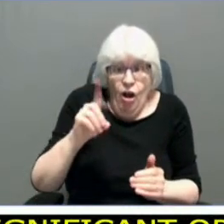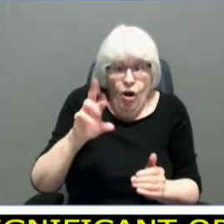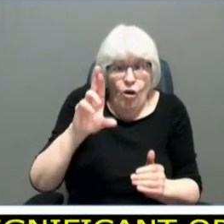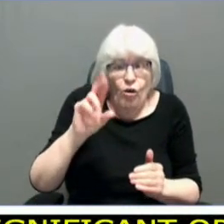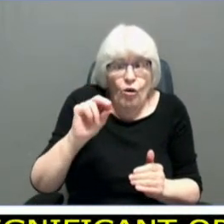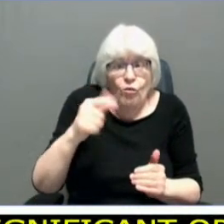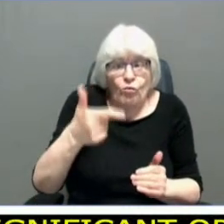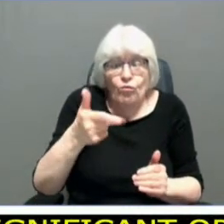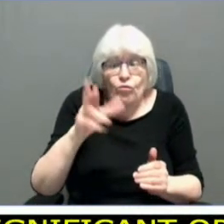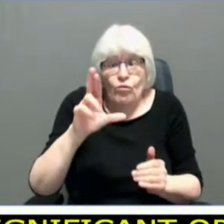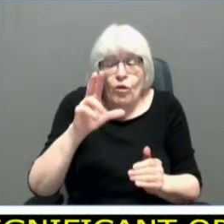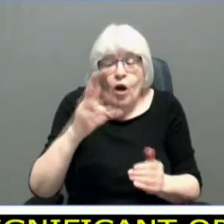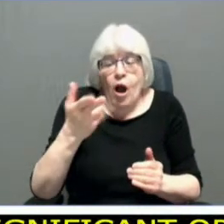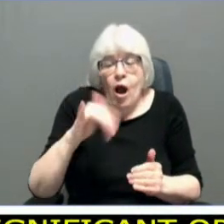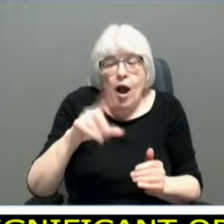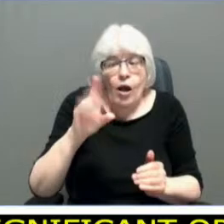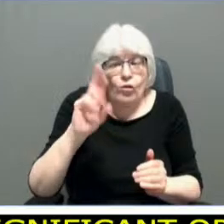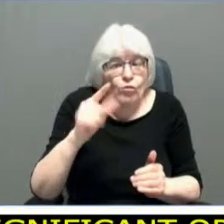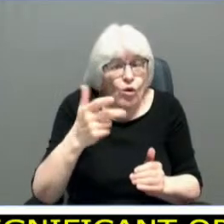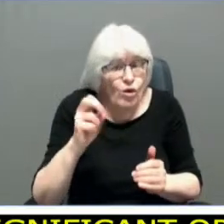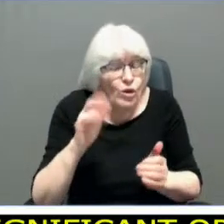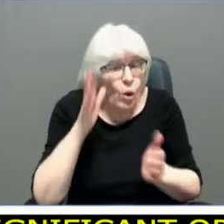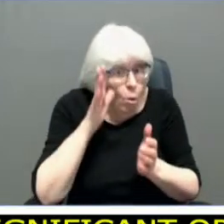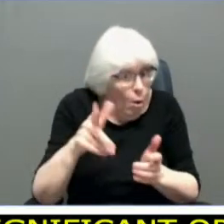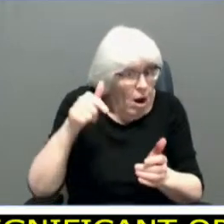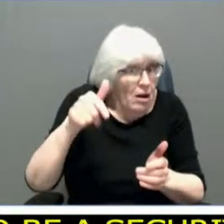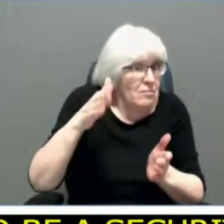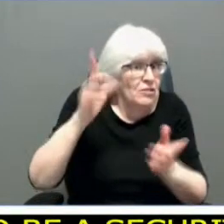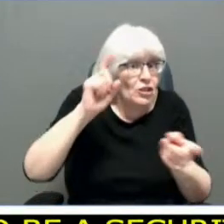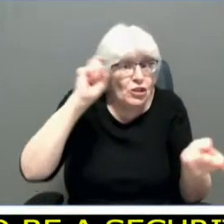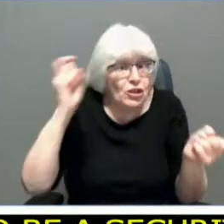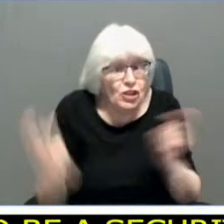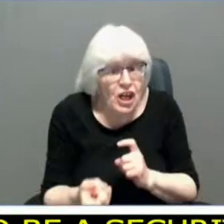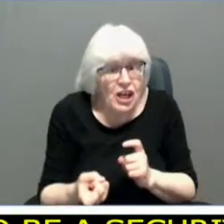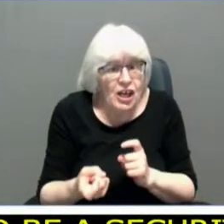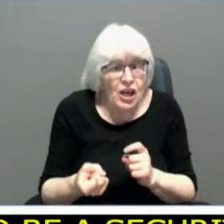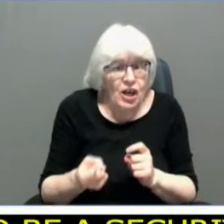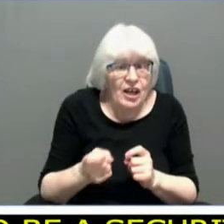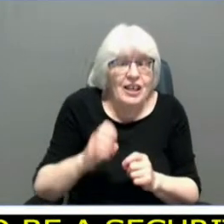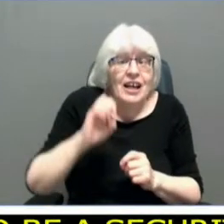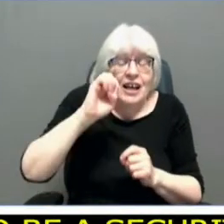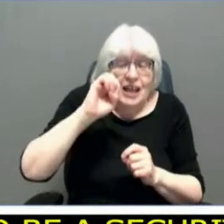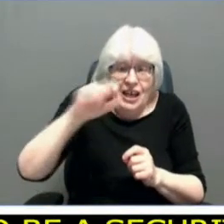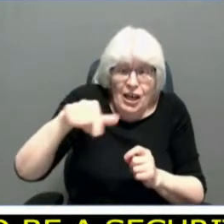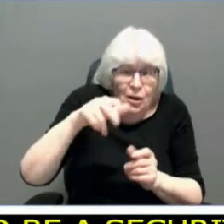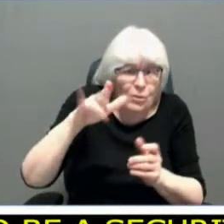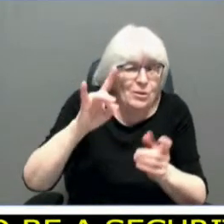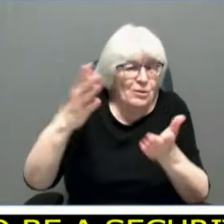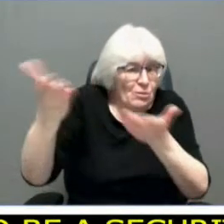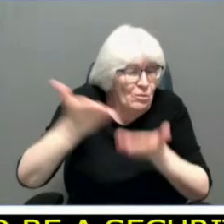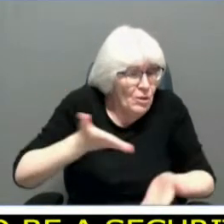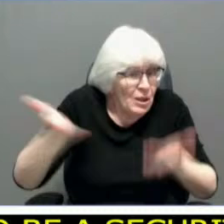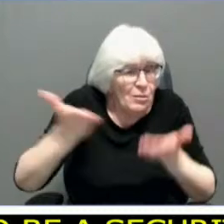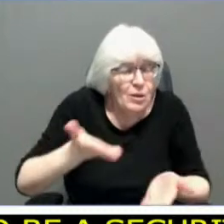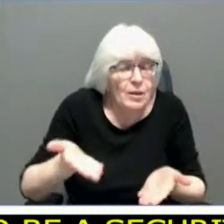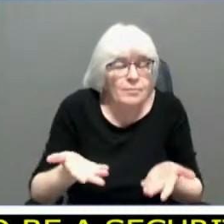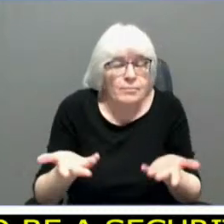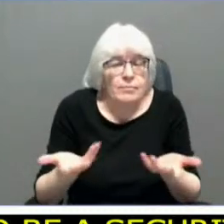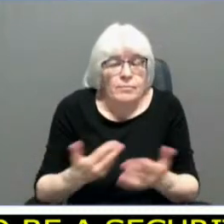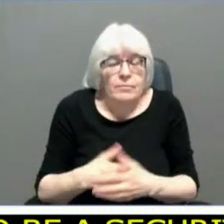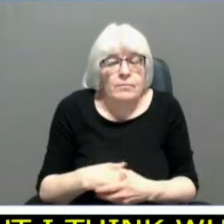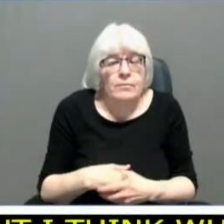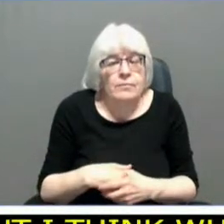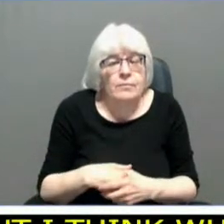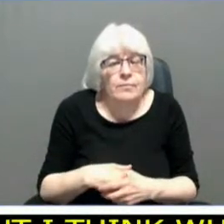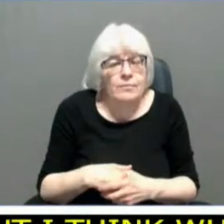be easily converted to hydrogen, liquefied hydrogen, and be then transported as well. So I think what we're seeing is